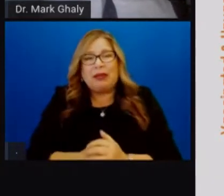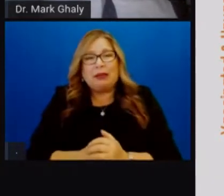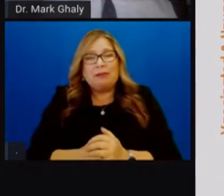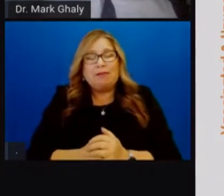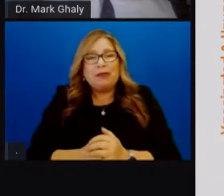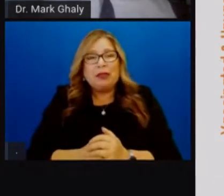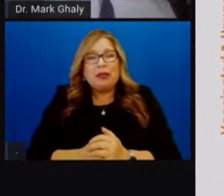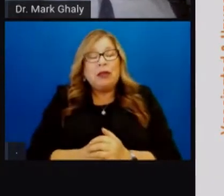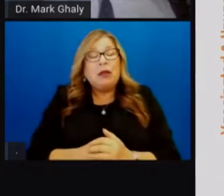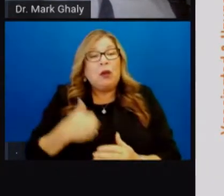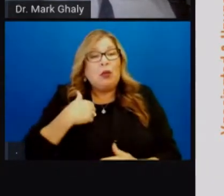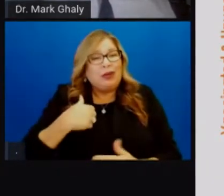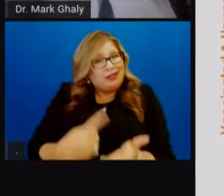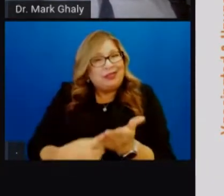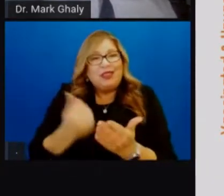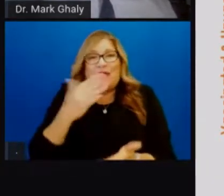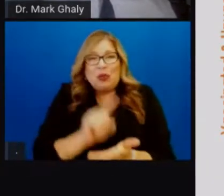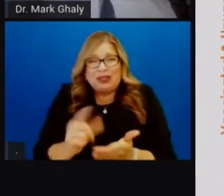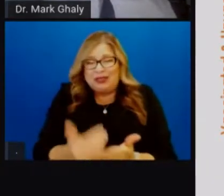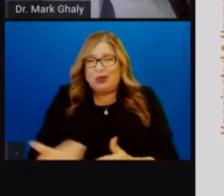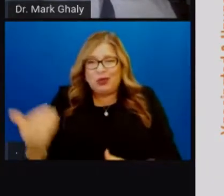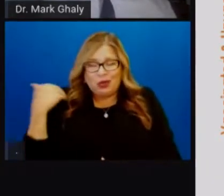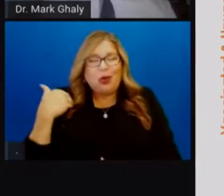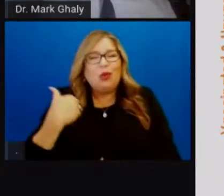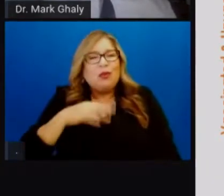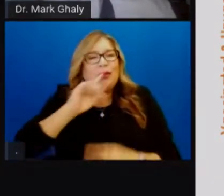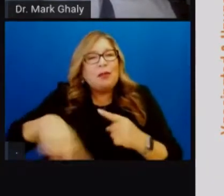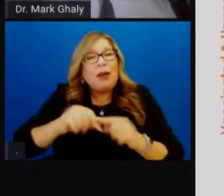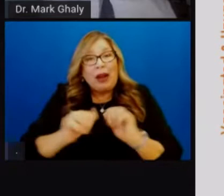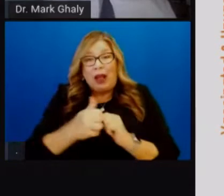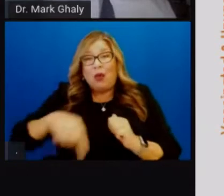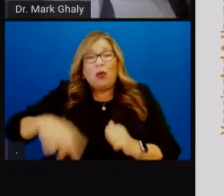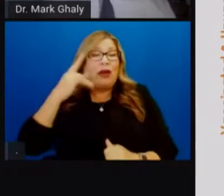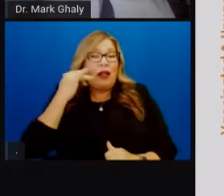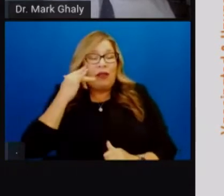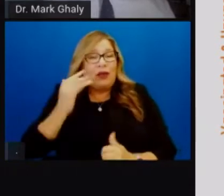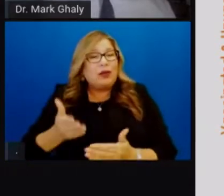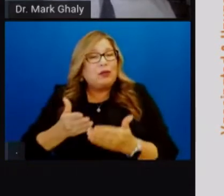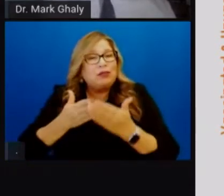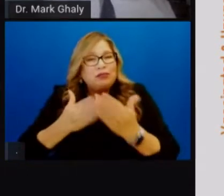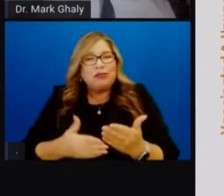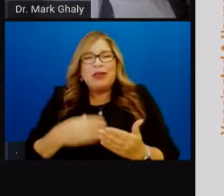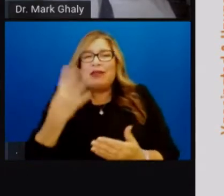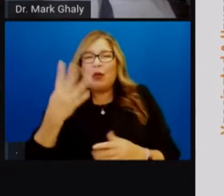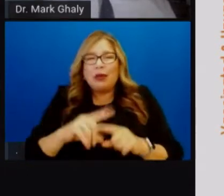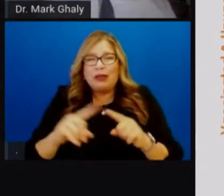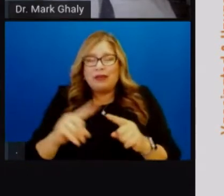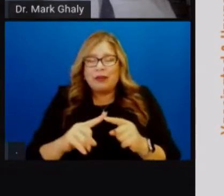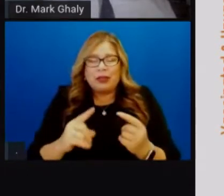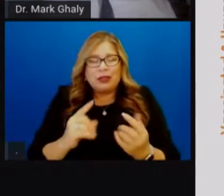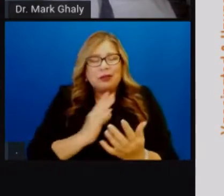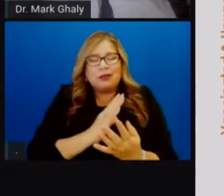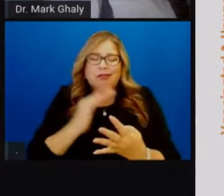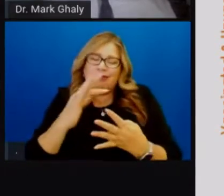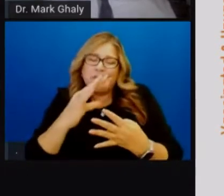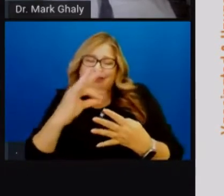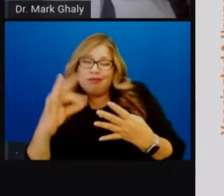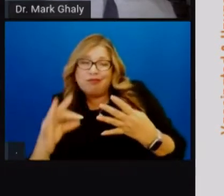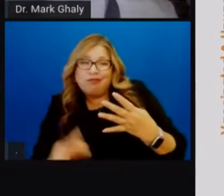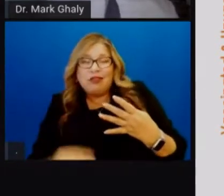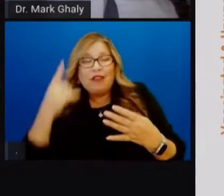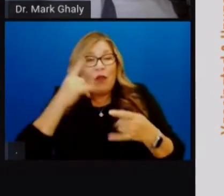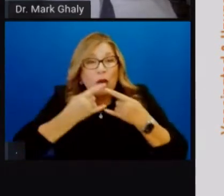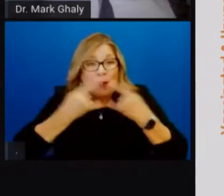Californians instituting really 4 levels of mask guidance. Optional level